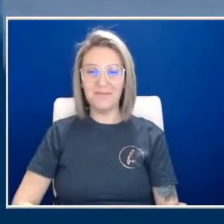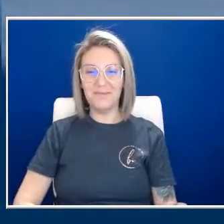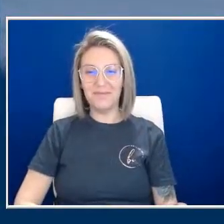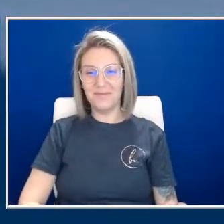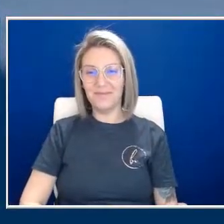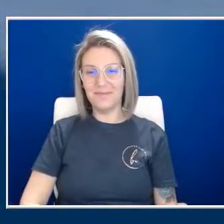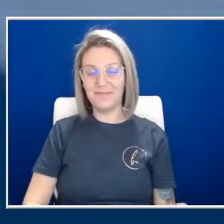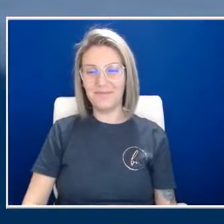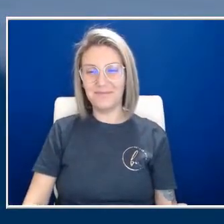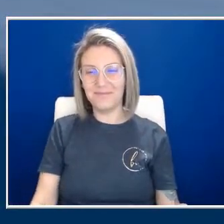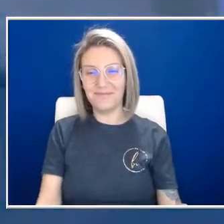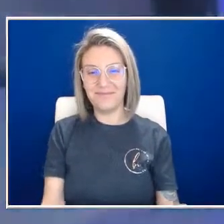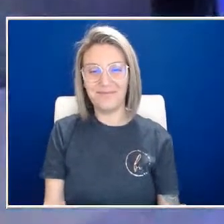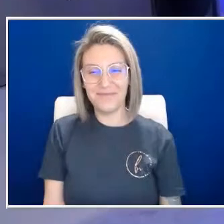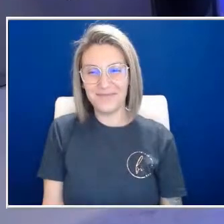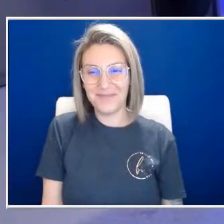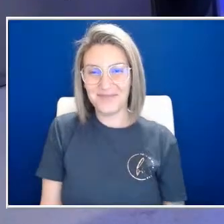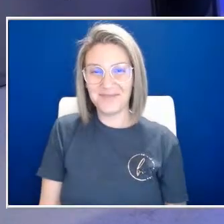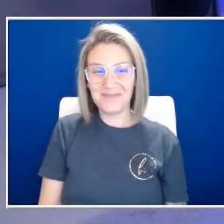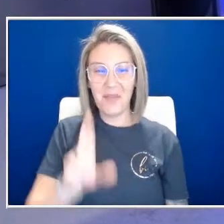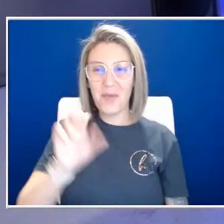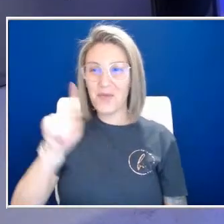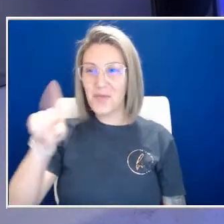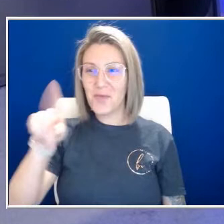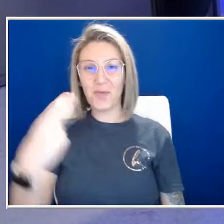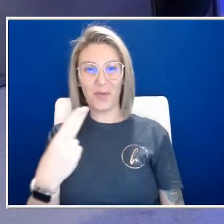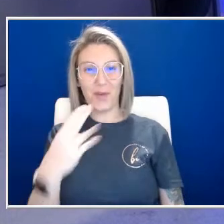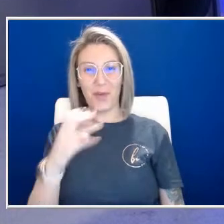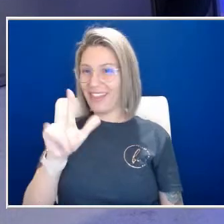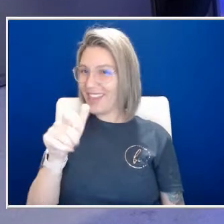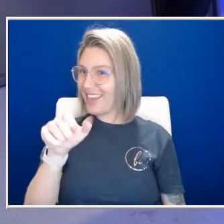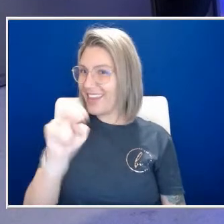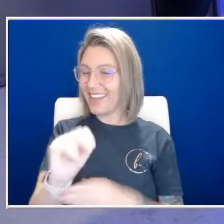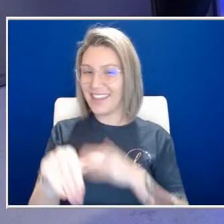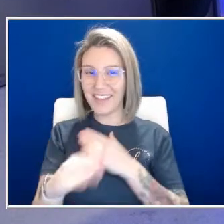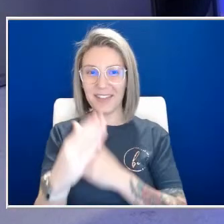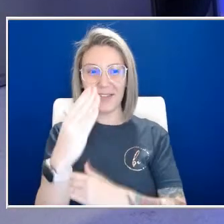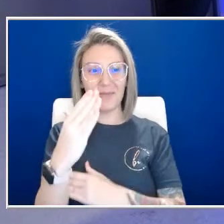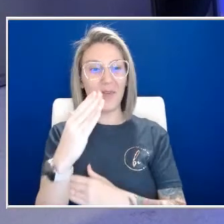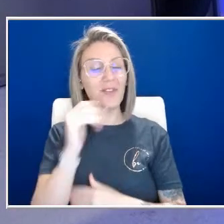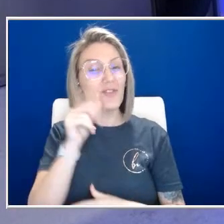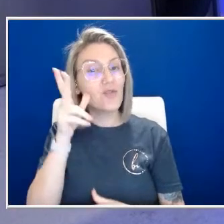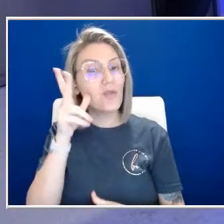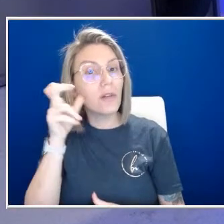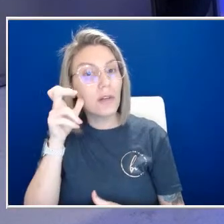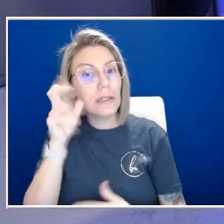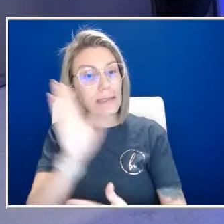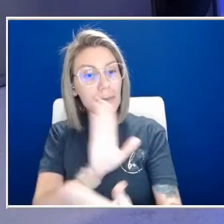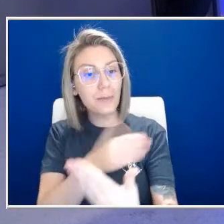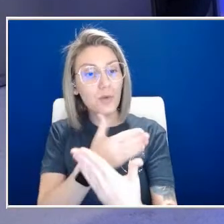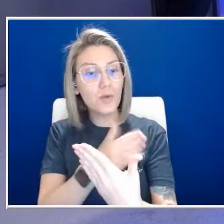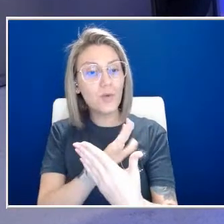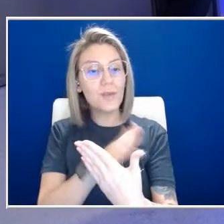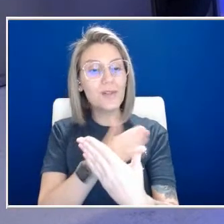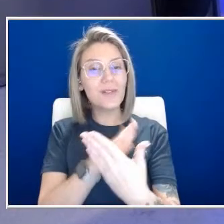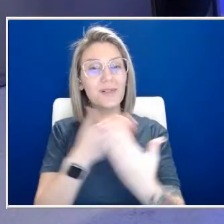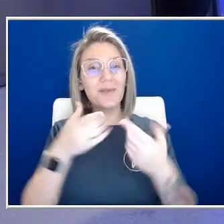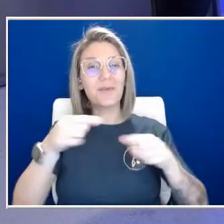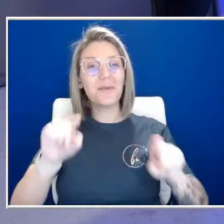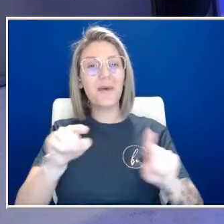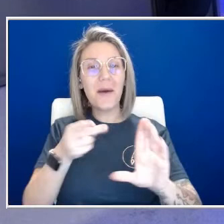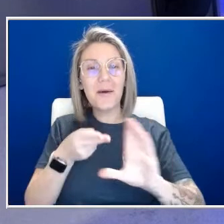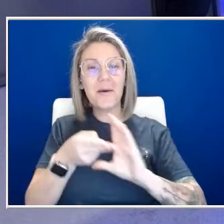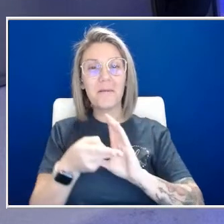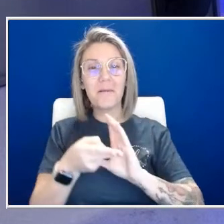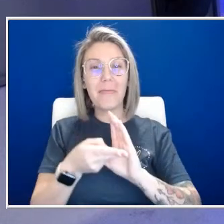Ruth Ellen, already in this morning. She wants to know, did you get to listen to music while you were doing your photon, the way they do with Proton? Is it the same type